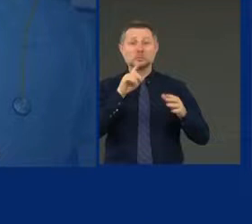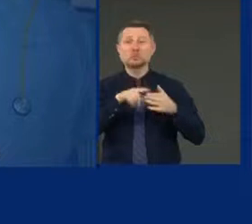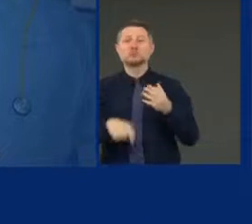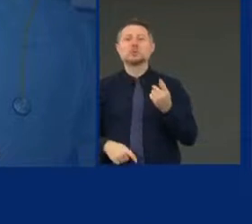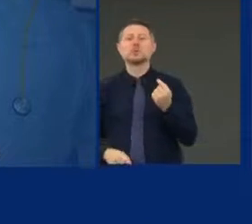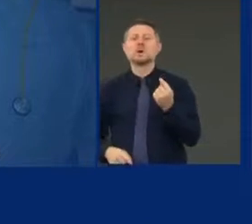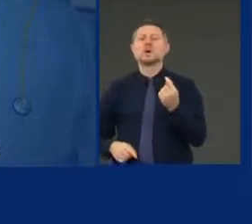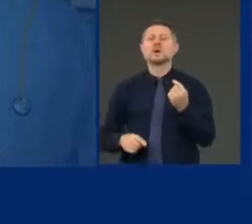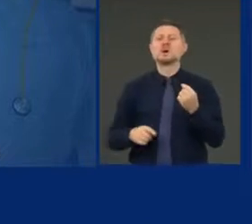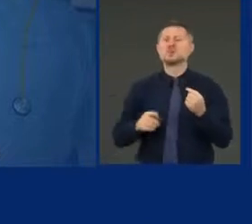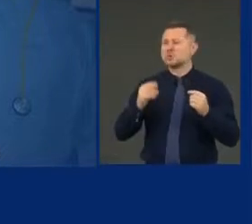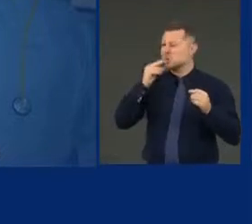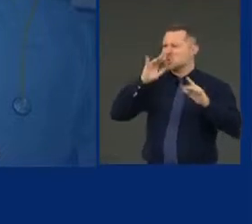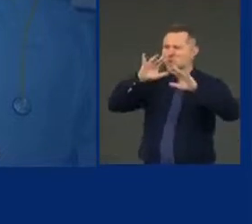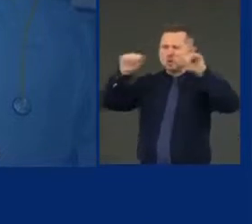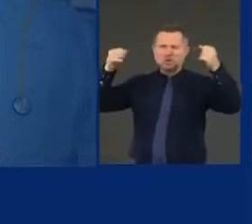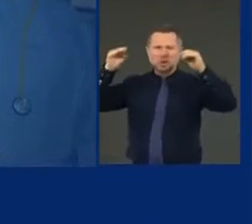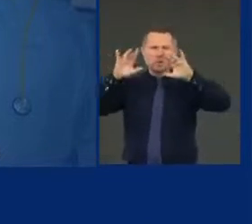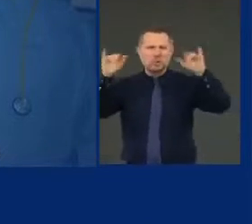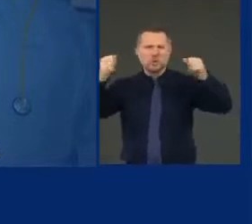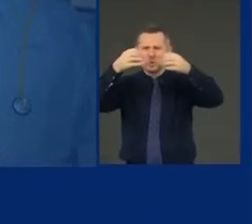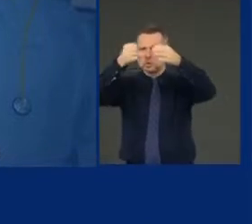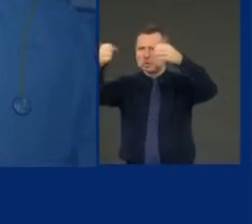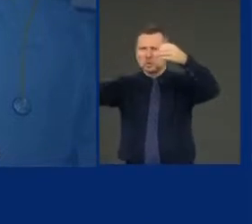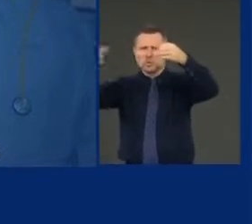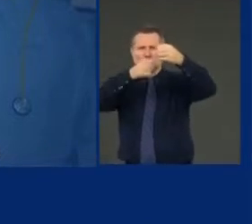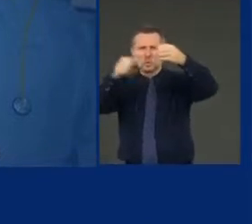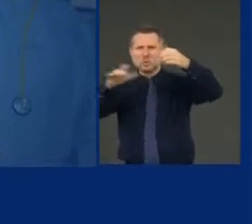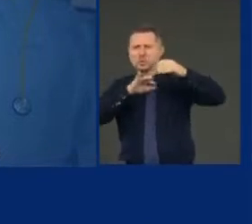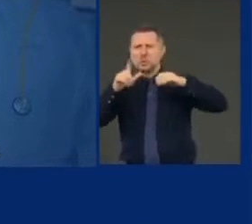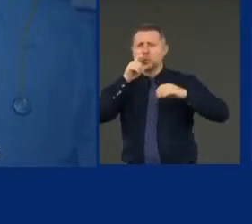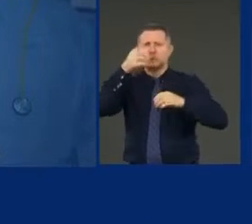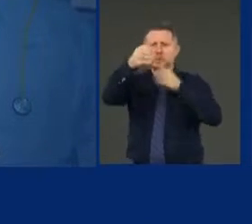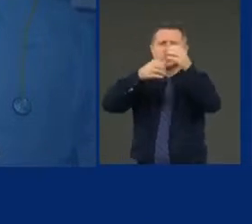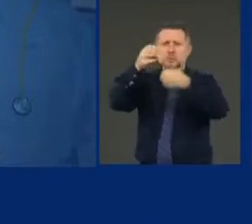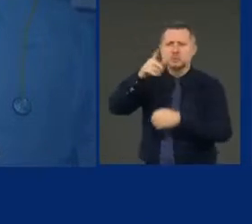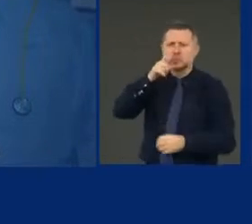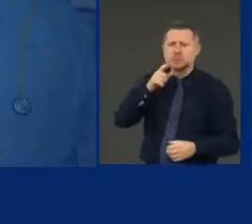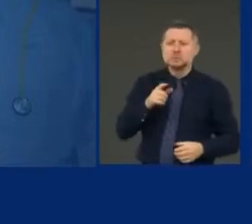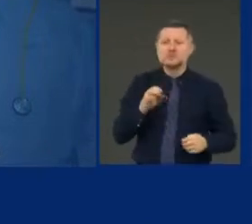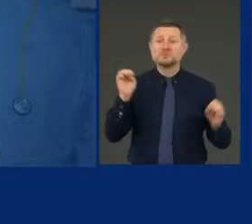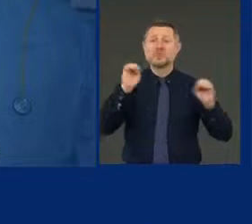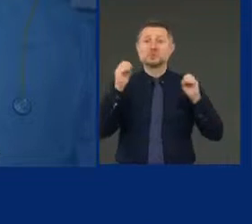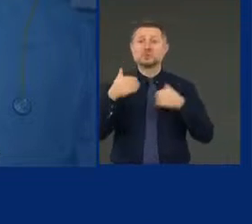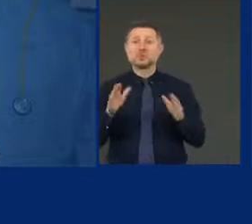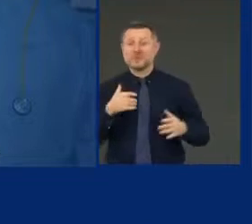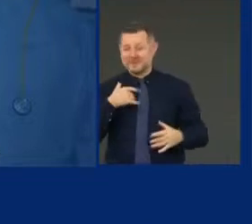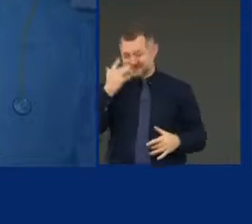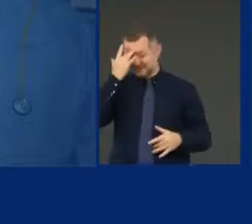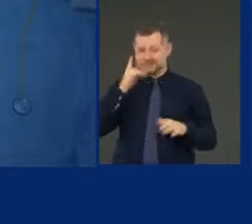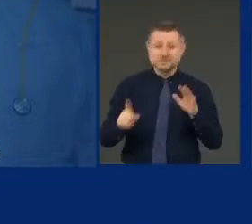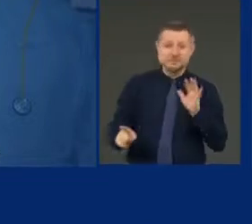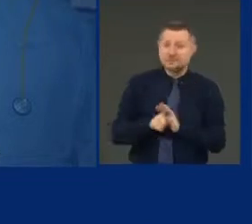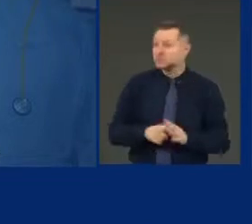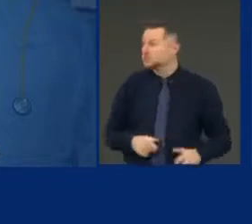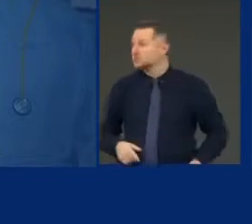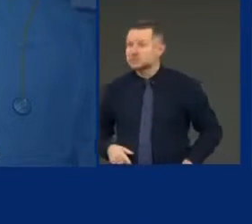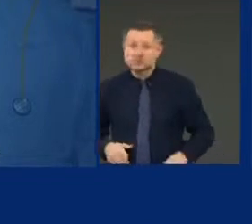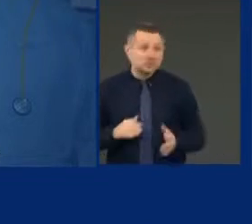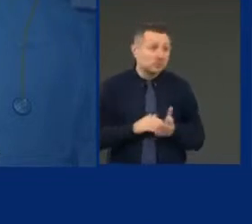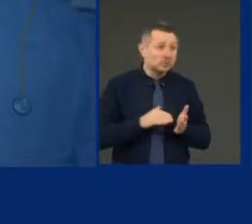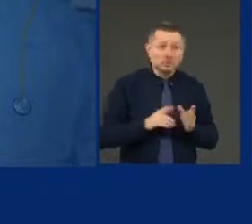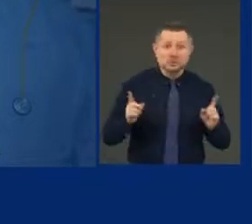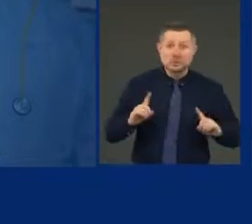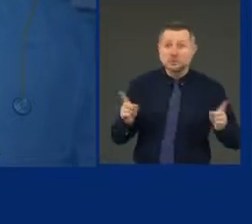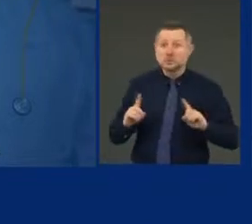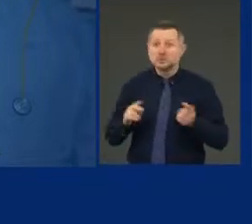shelves? What would have happened if there was no one in the emergency room when you showed up? You want to talk about